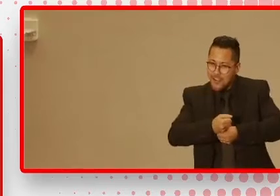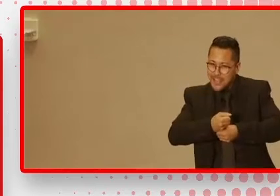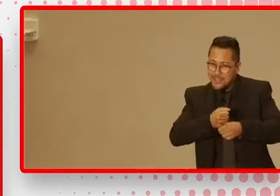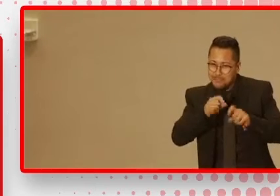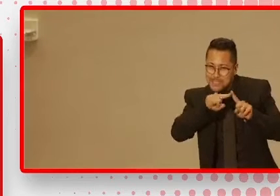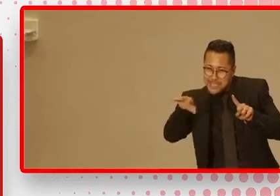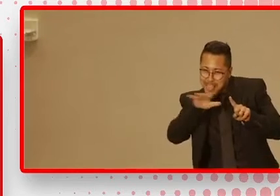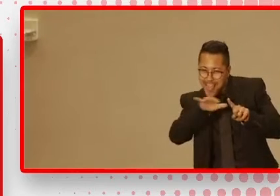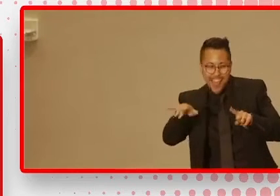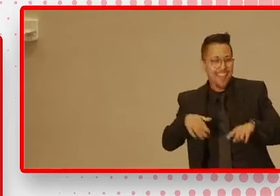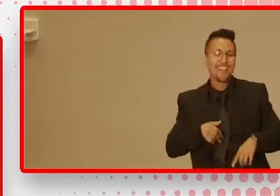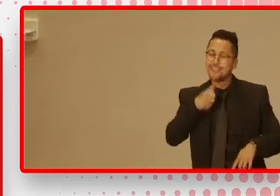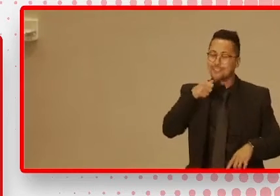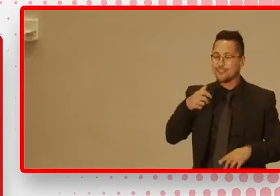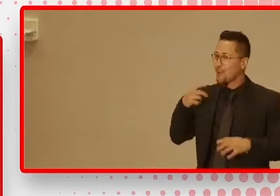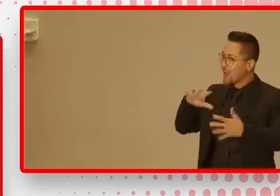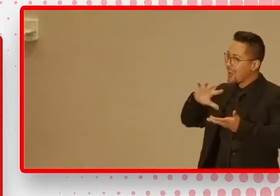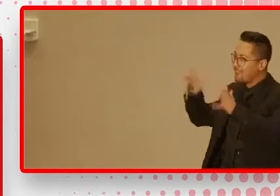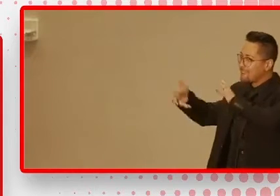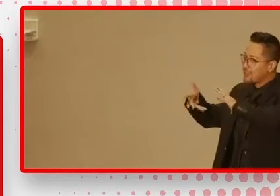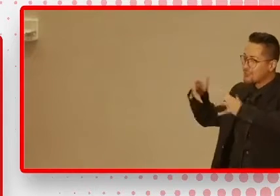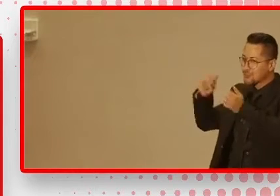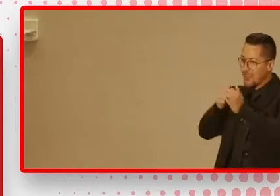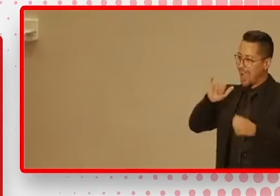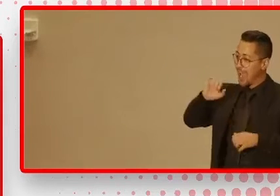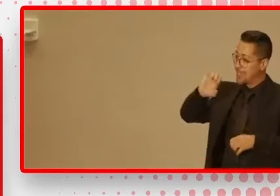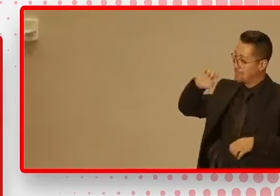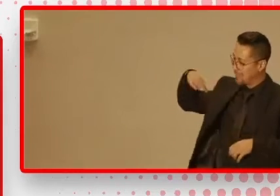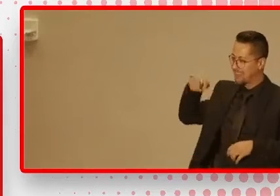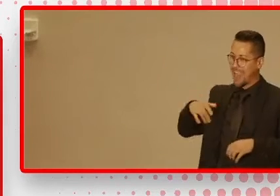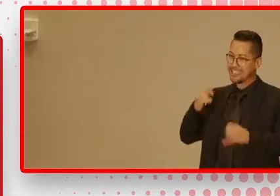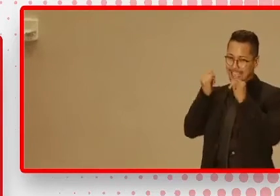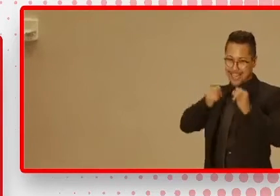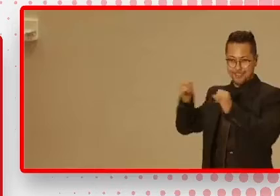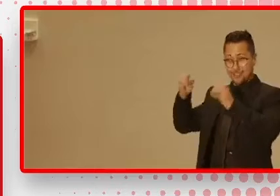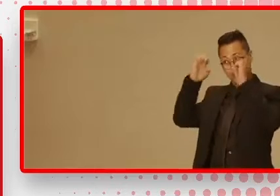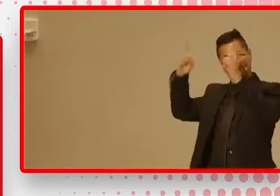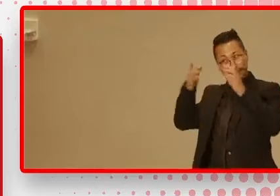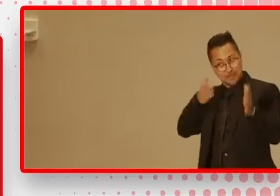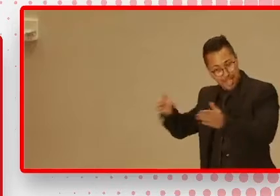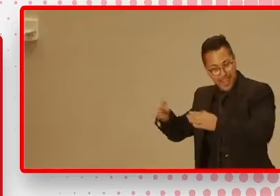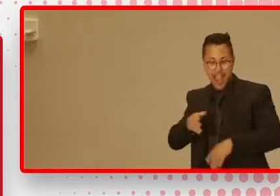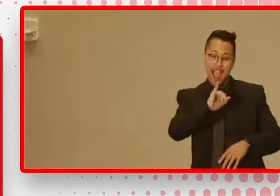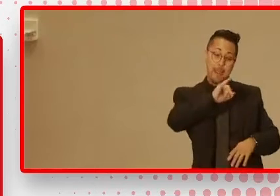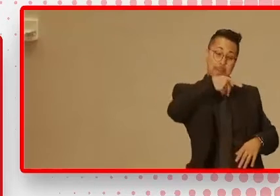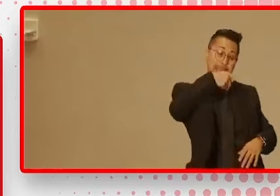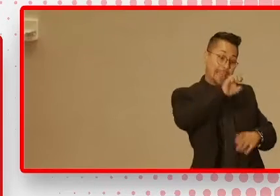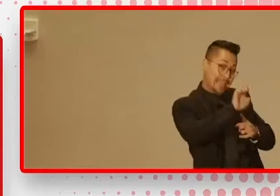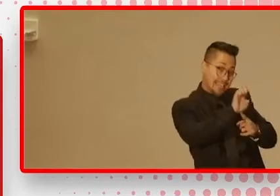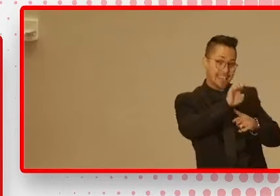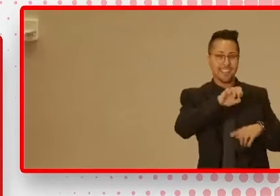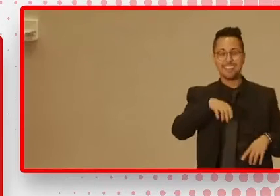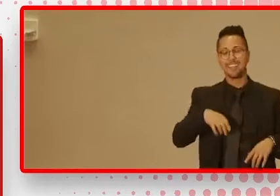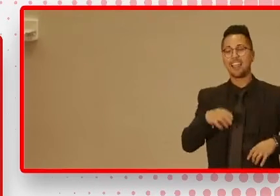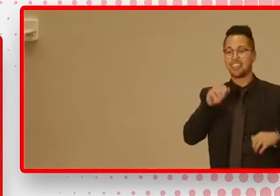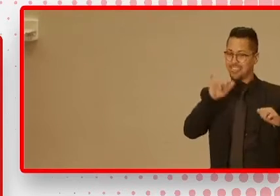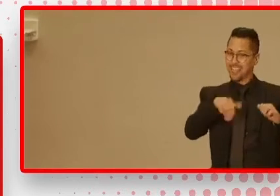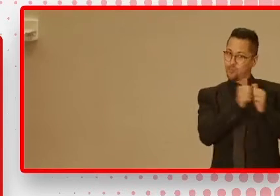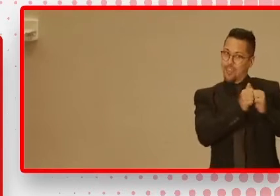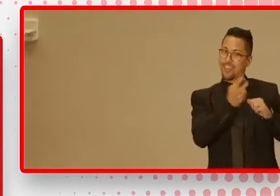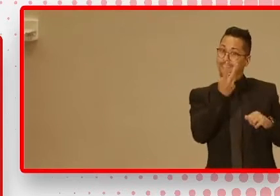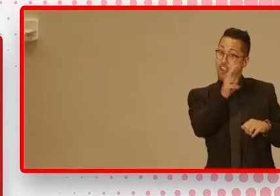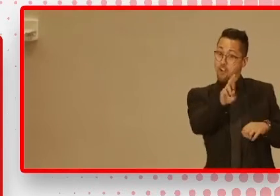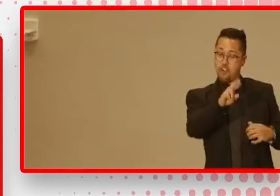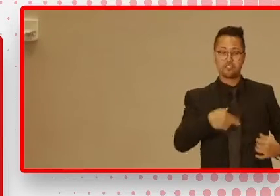get confused with IEP. That's the Individual Education Plan. IPE is with VR. So the Individual Plan